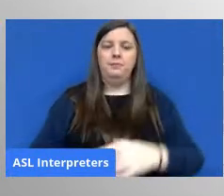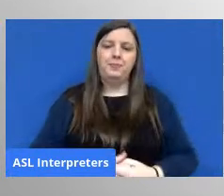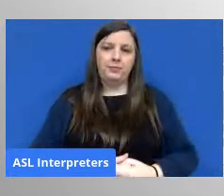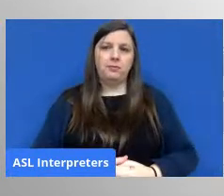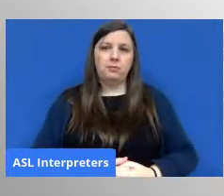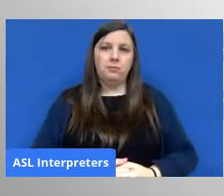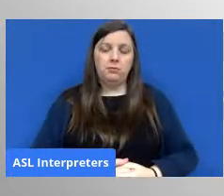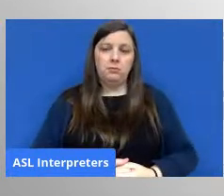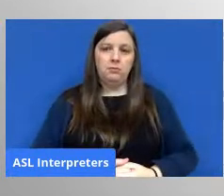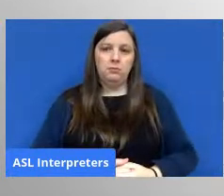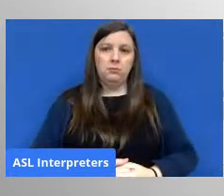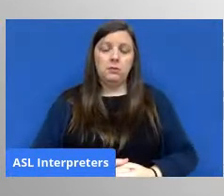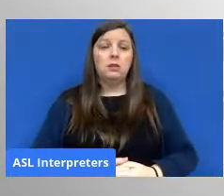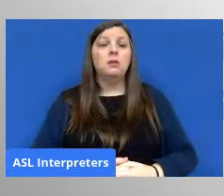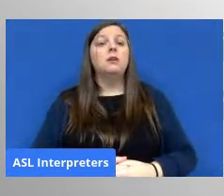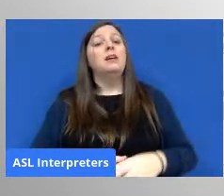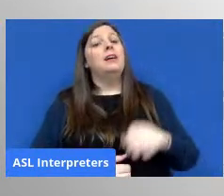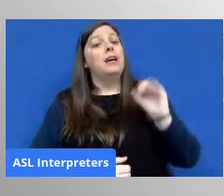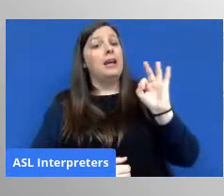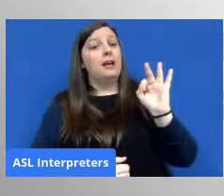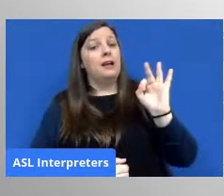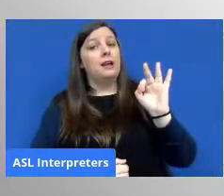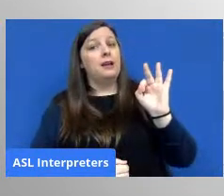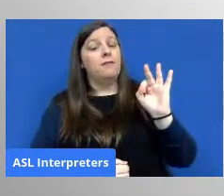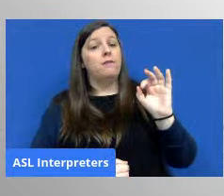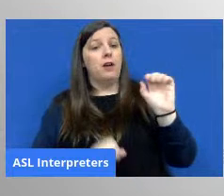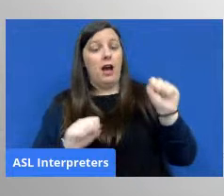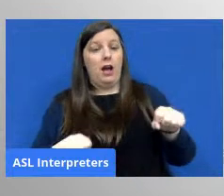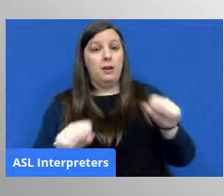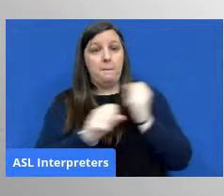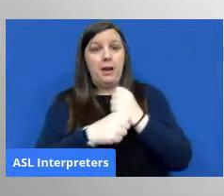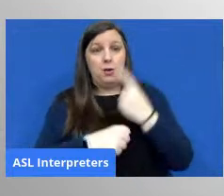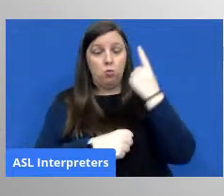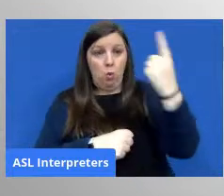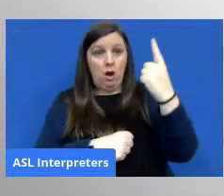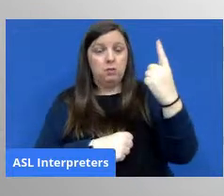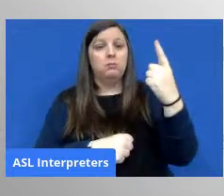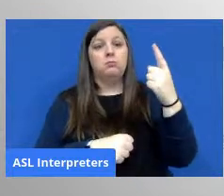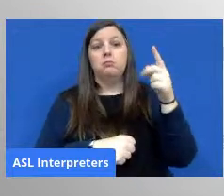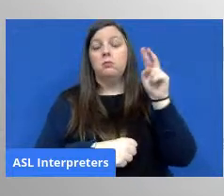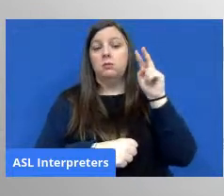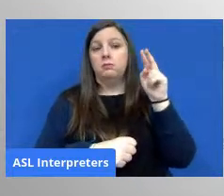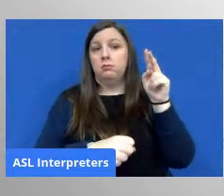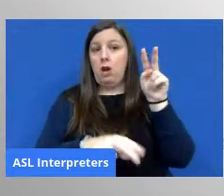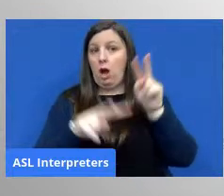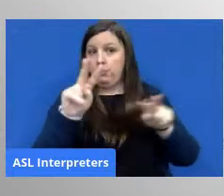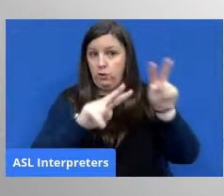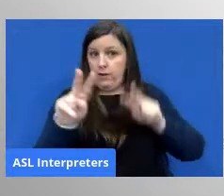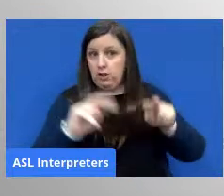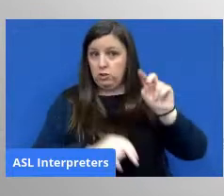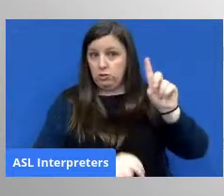If I could just make one observation, Dr. Thomas, and